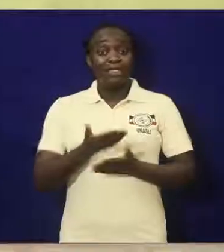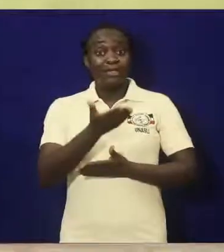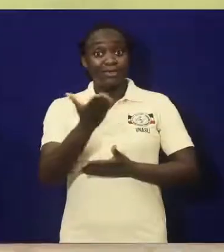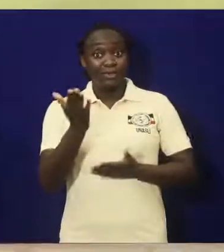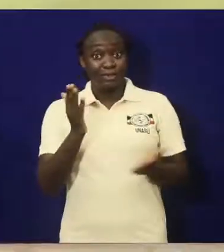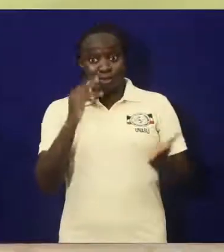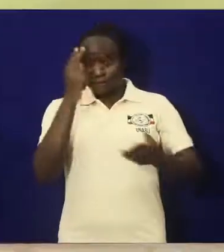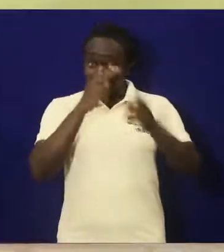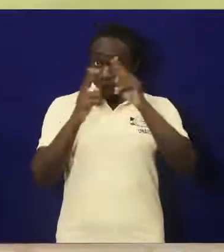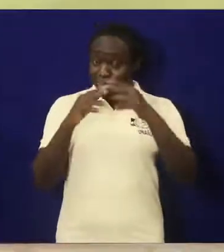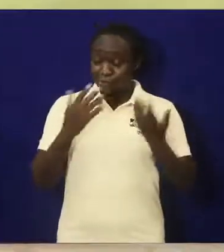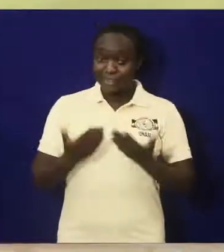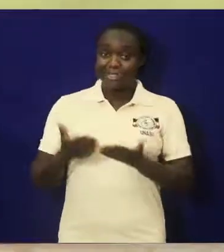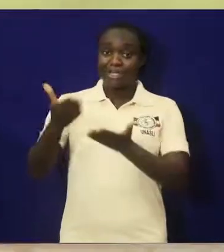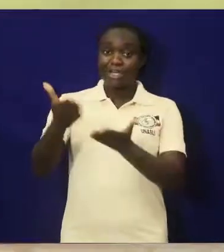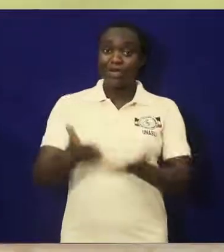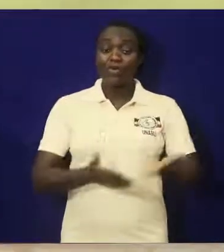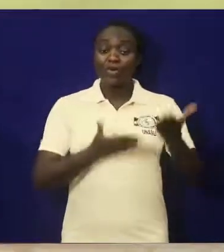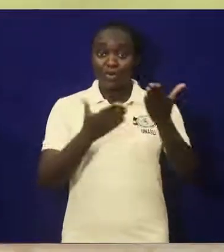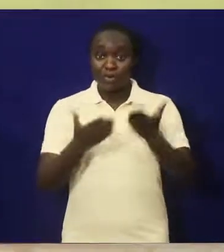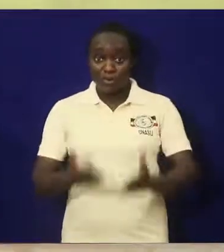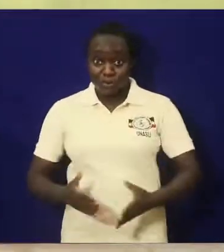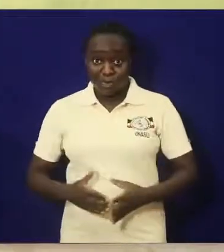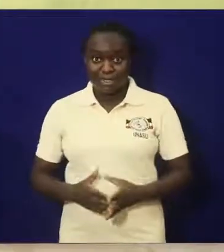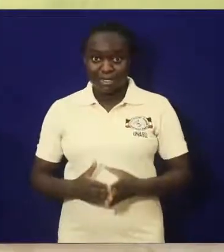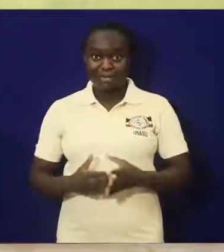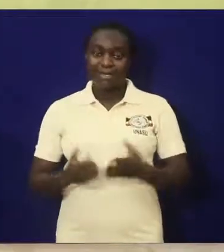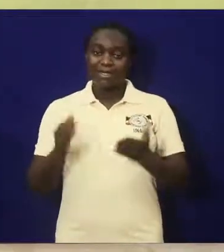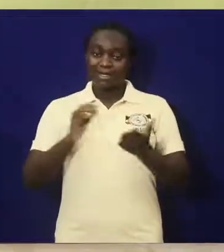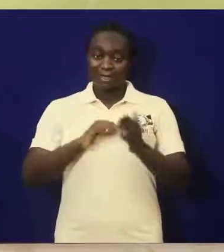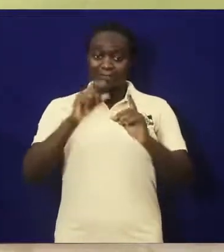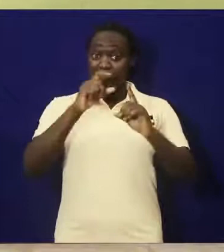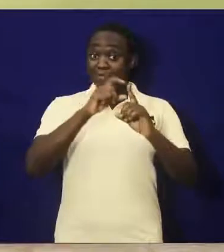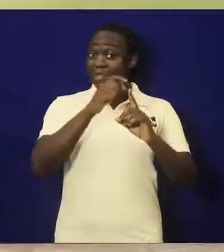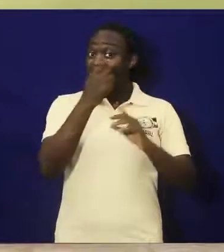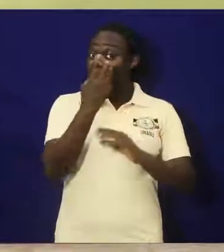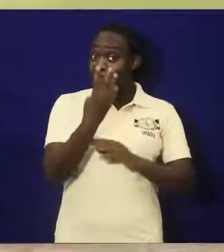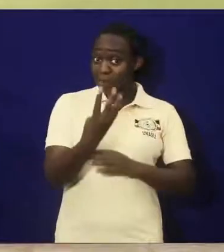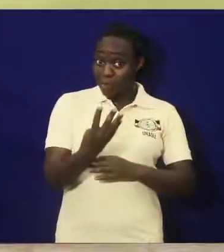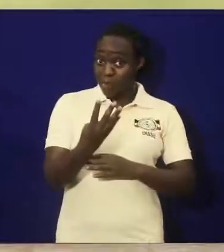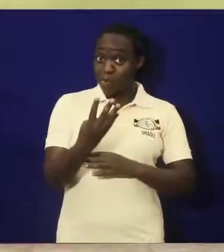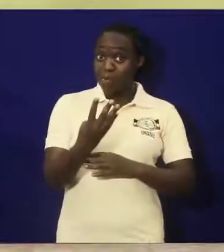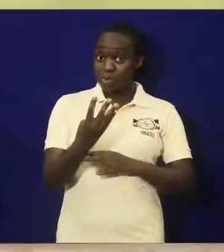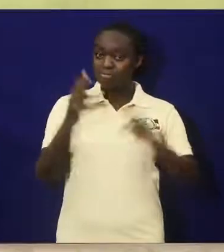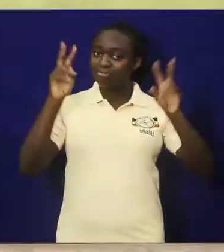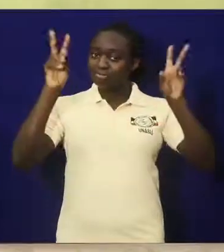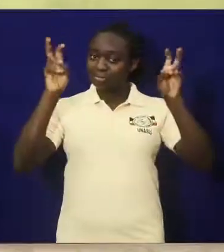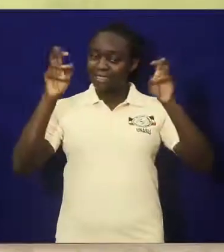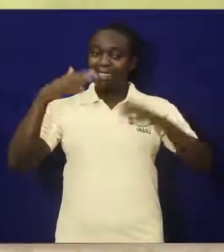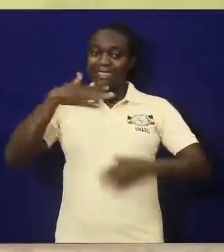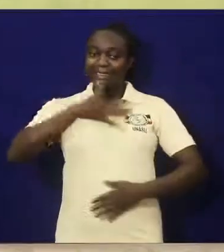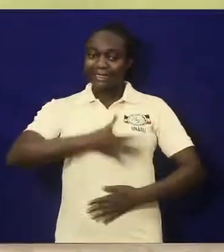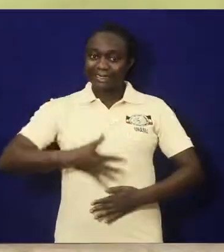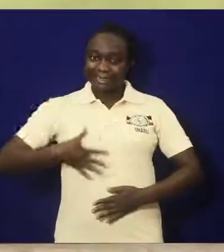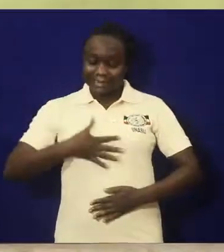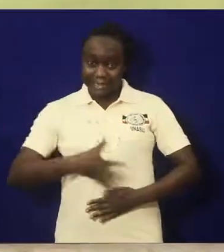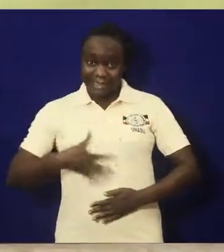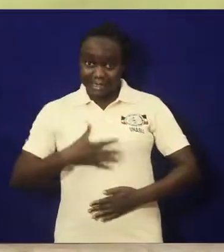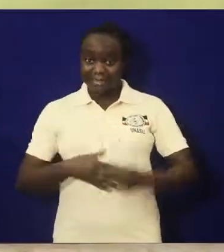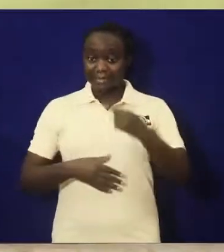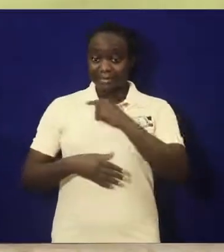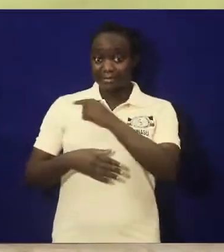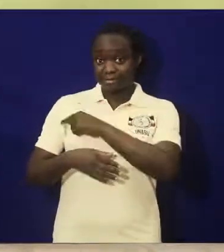Dear friends, you are welcome to another lesson for Primary 4 Integrated Science. I am teacher